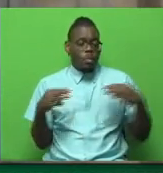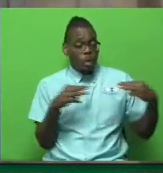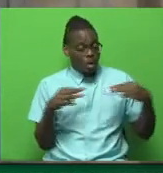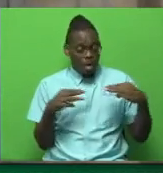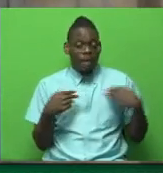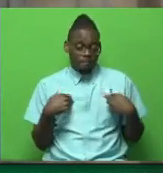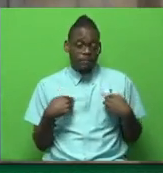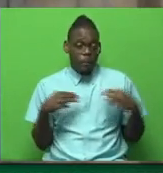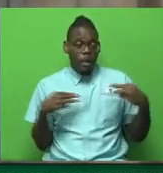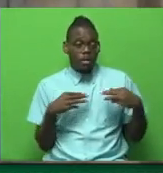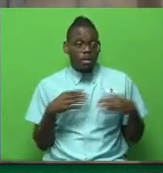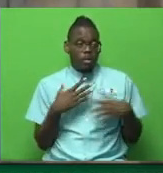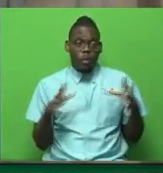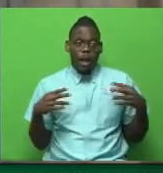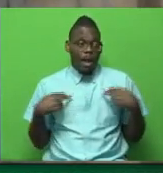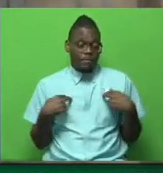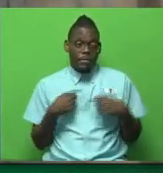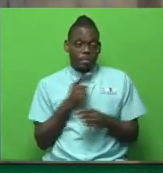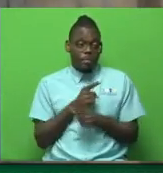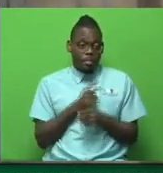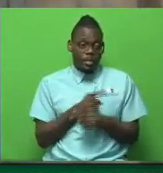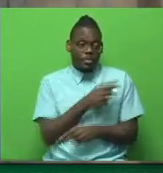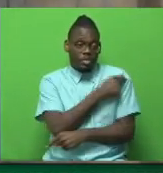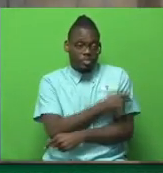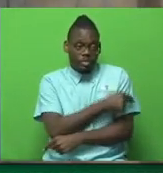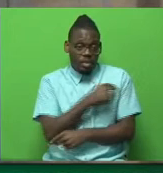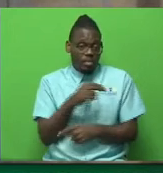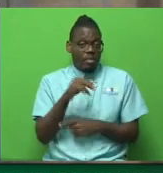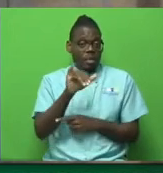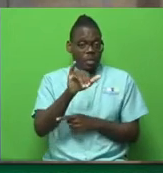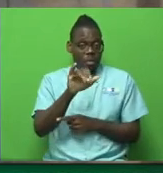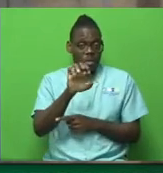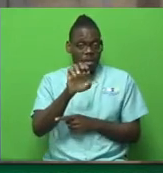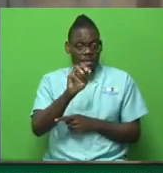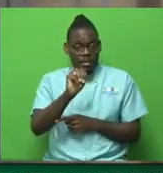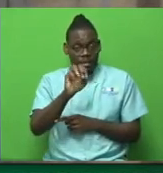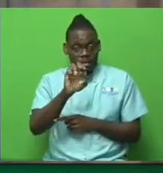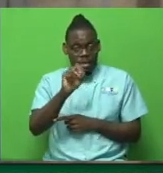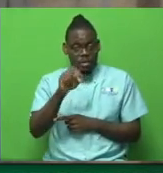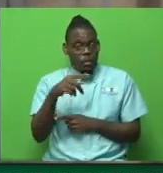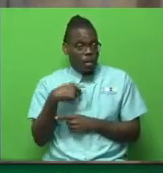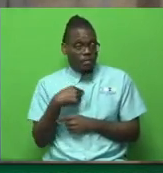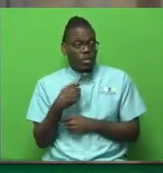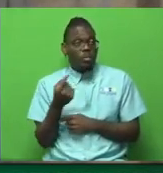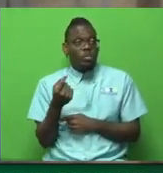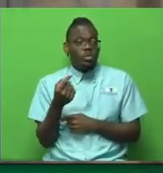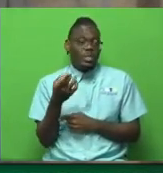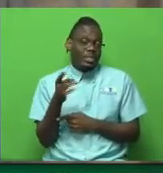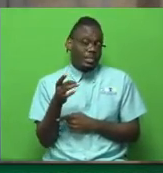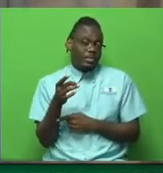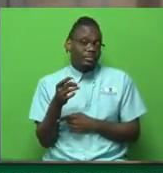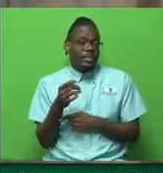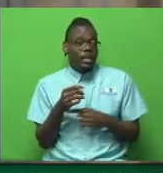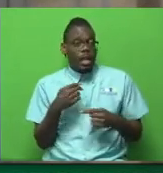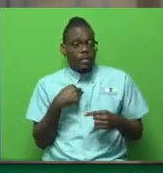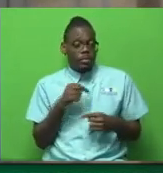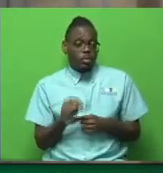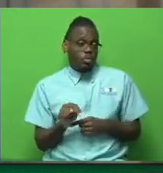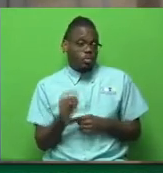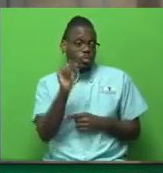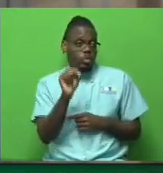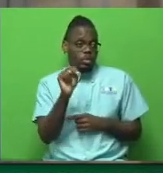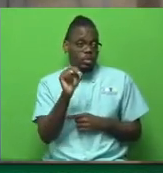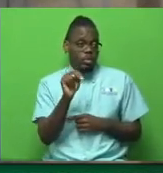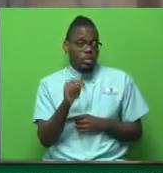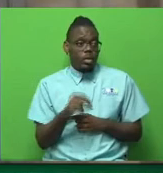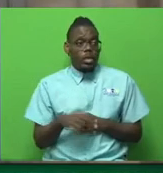like Ukraine and Russia right Yemen Yemen's rate is 1800 after that it comes to North Korea where we have no data